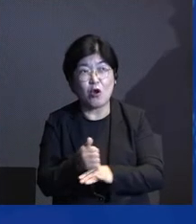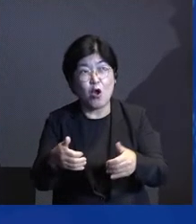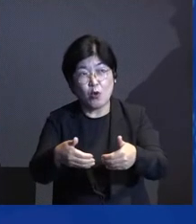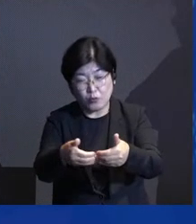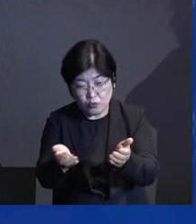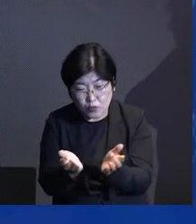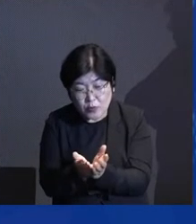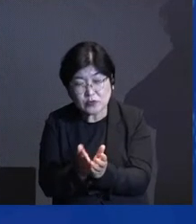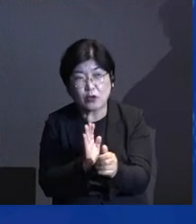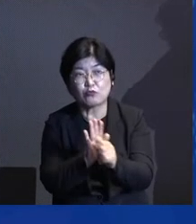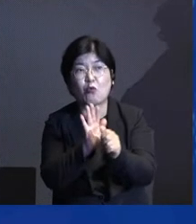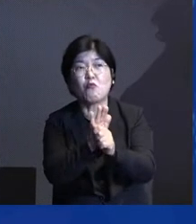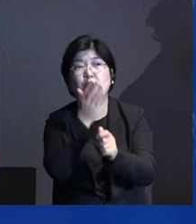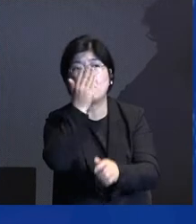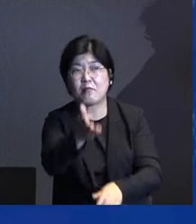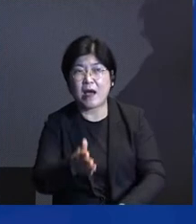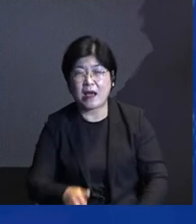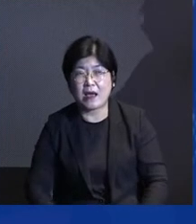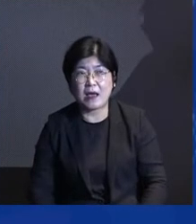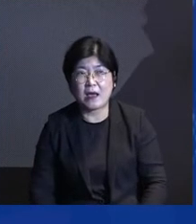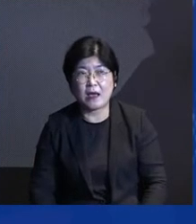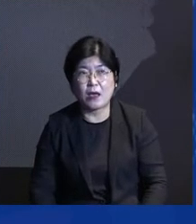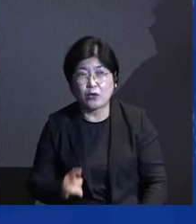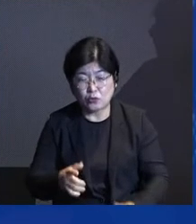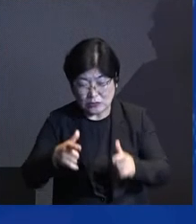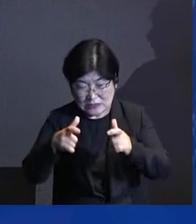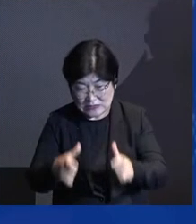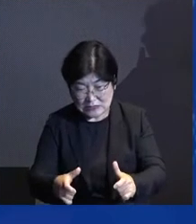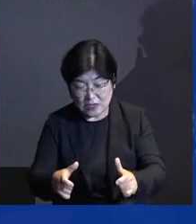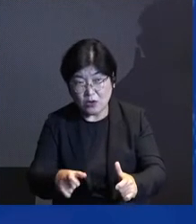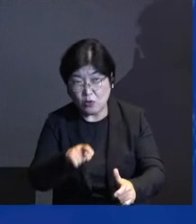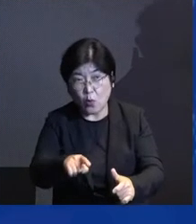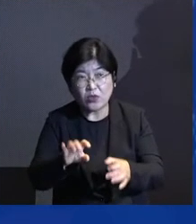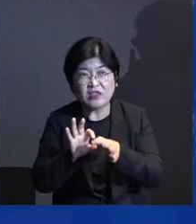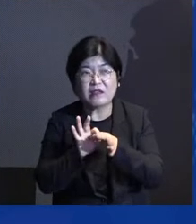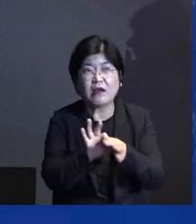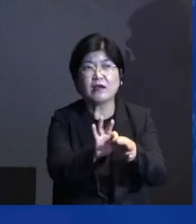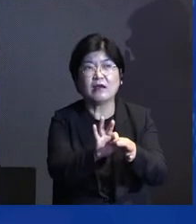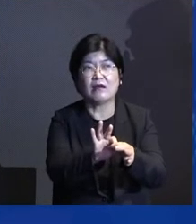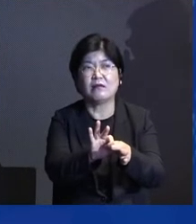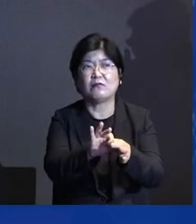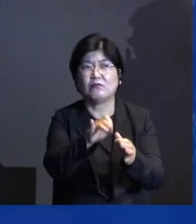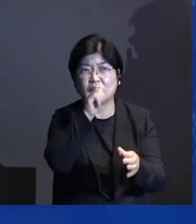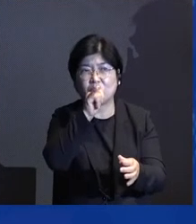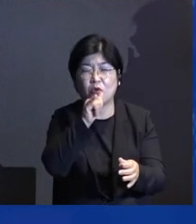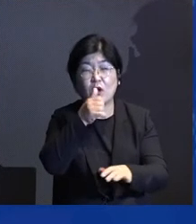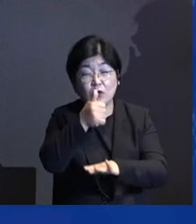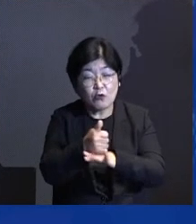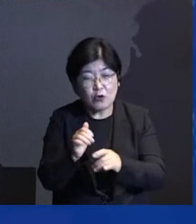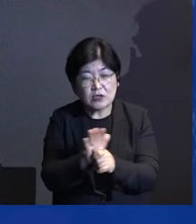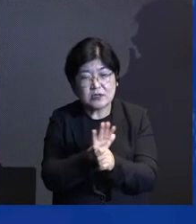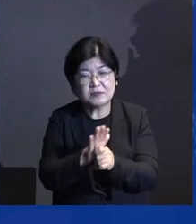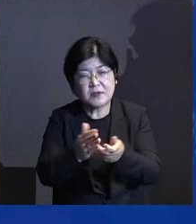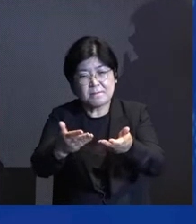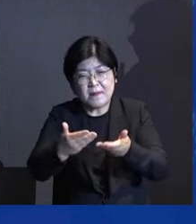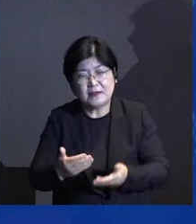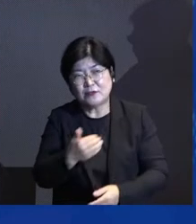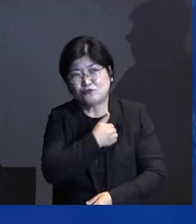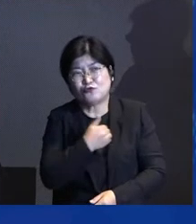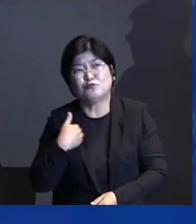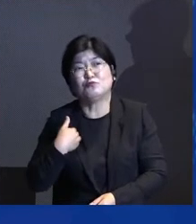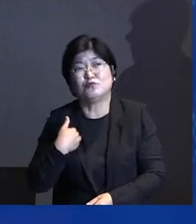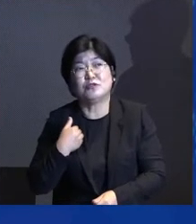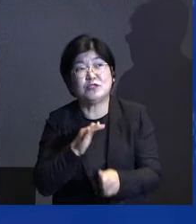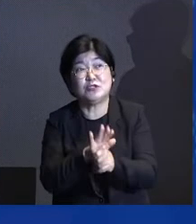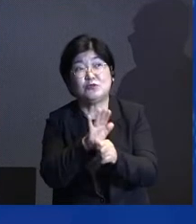connect with the local authority or authorized bodies to provide these services. Many times, older people and their families do